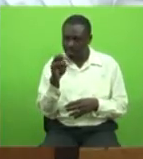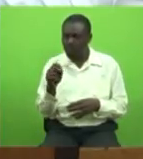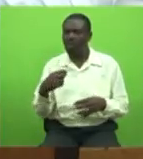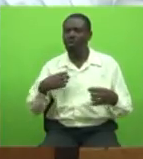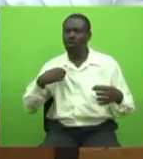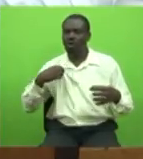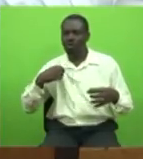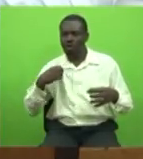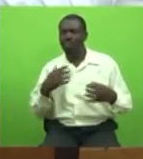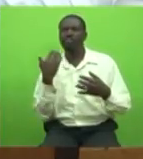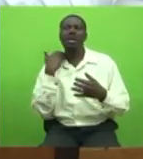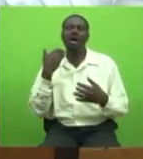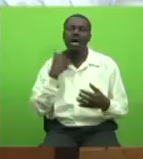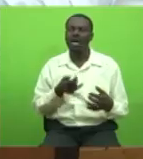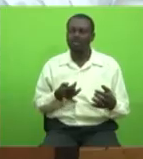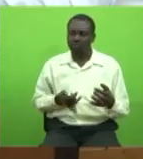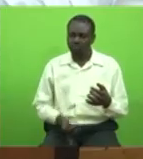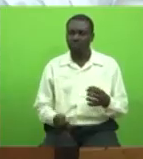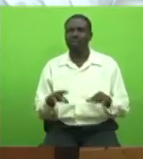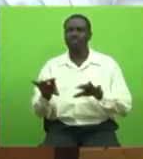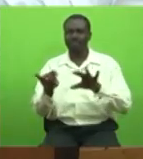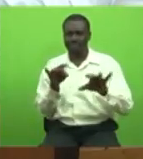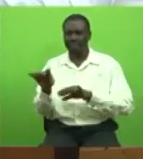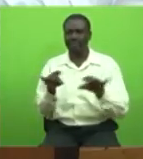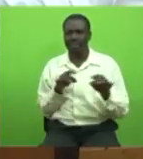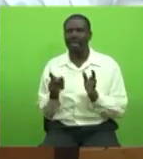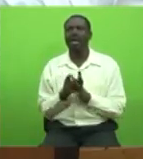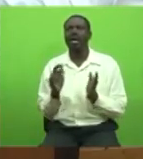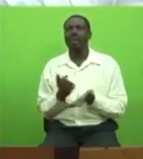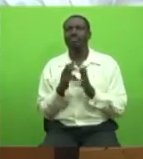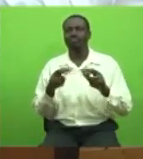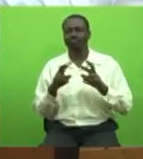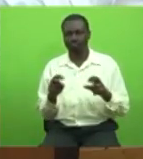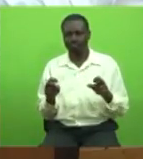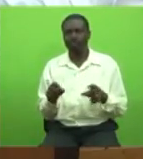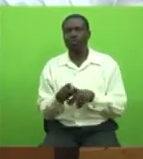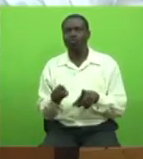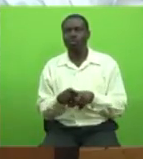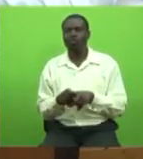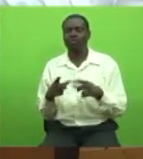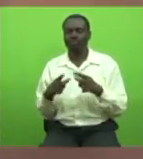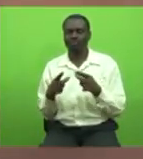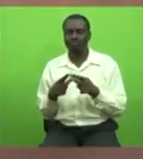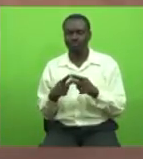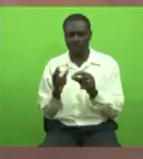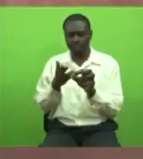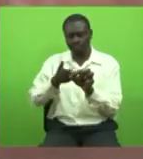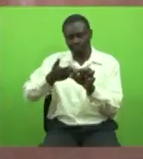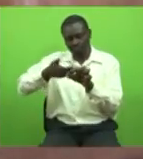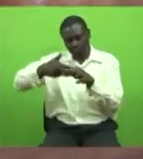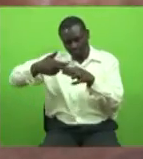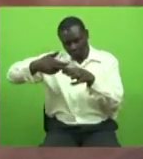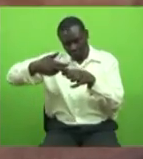urine. We can do some brushing of the pubic hair for the pathologist